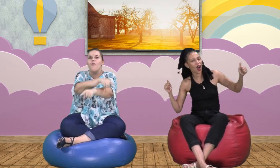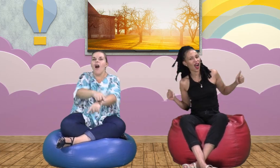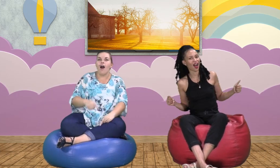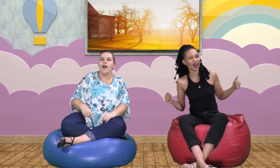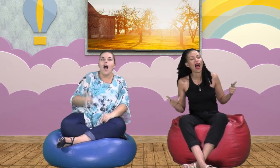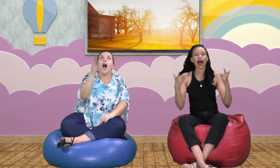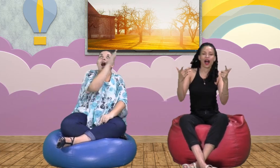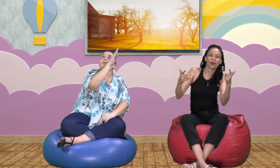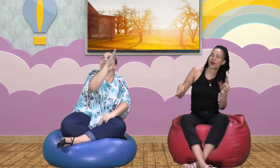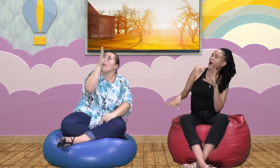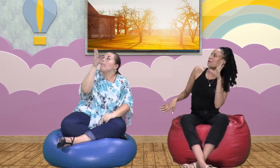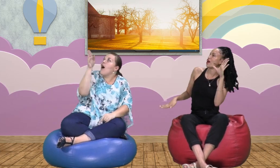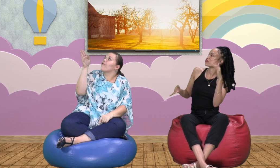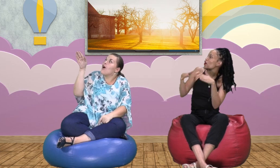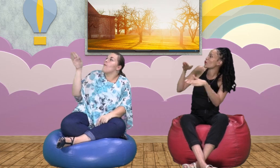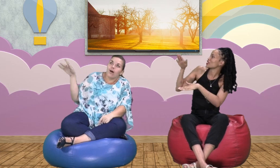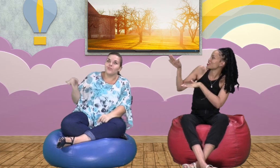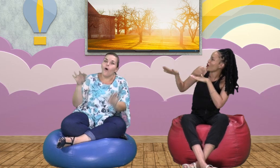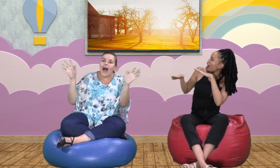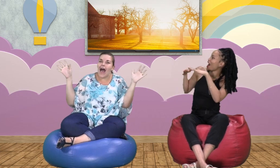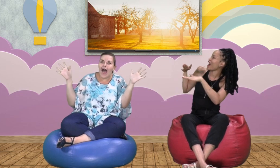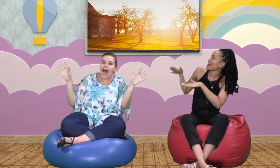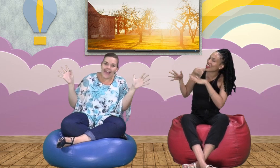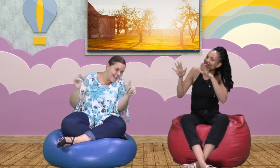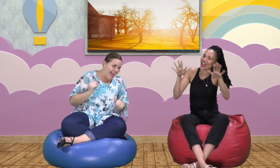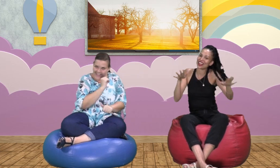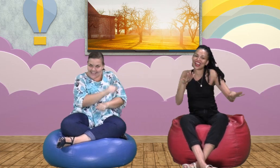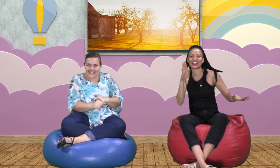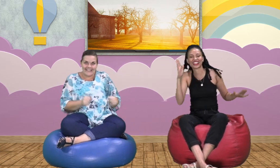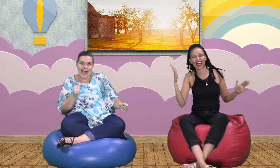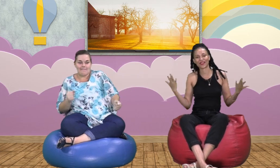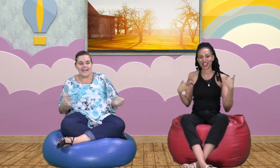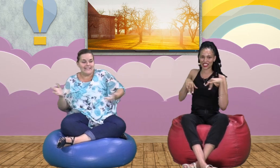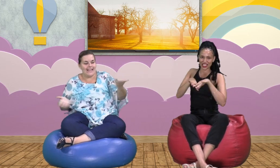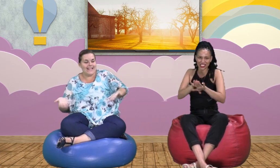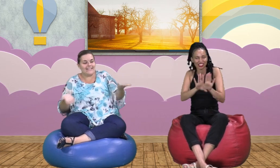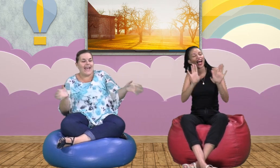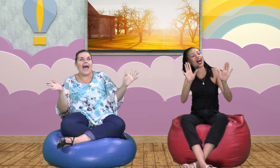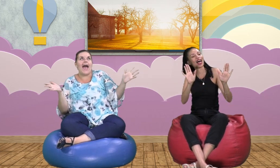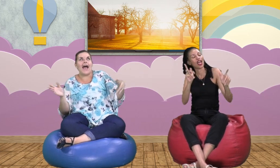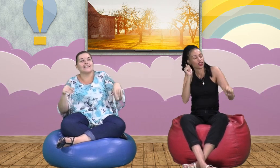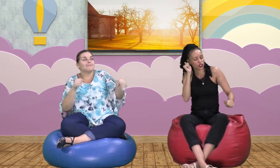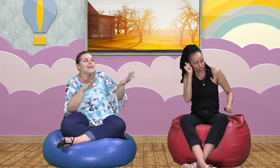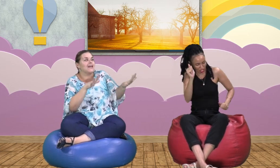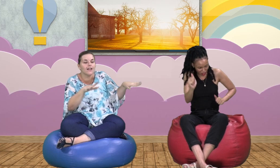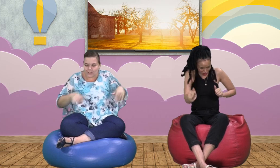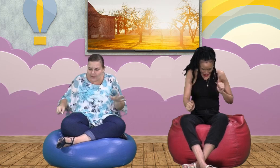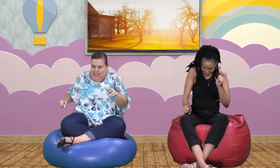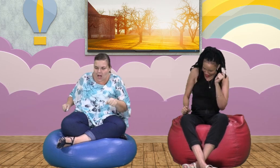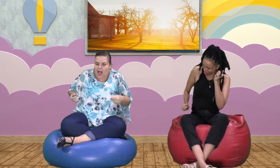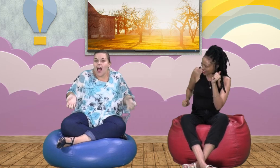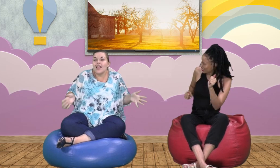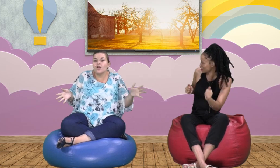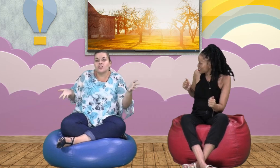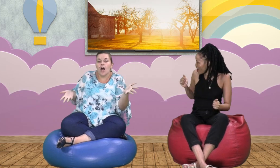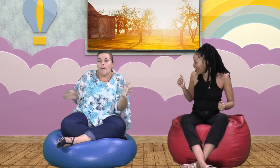you are. Up above the world so high, like a diamond in the sky. Twinkle,